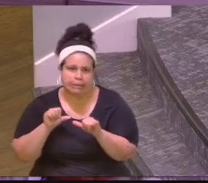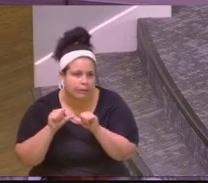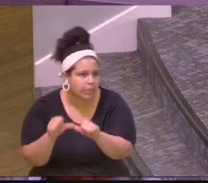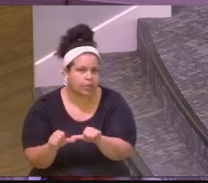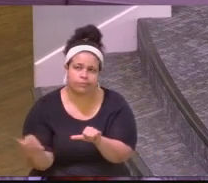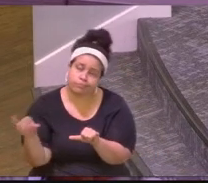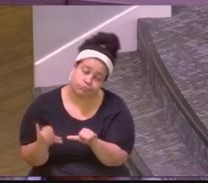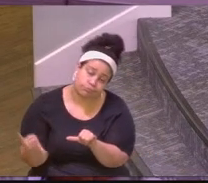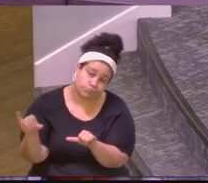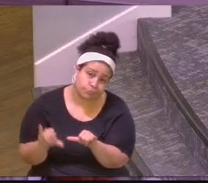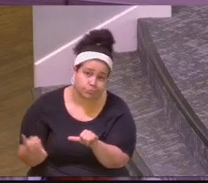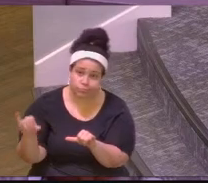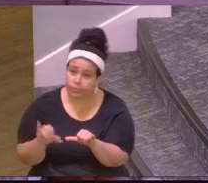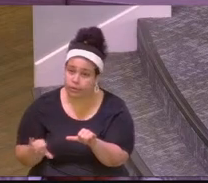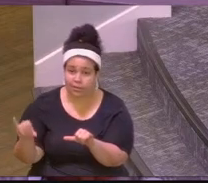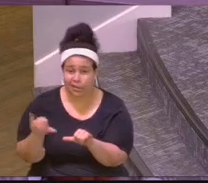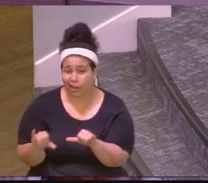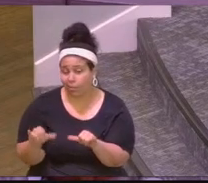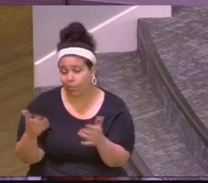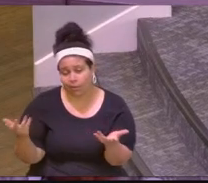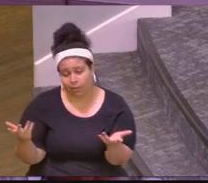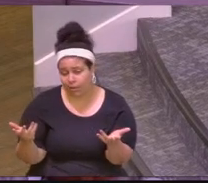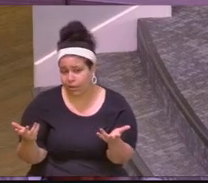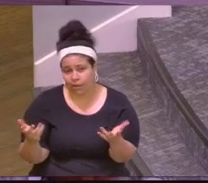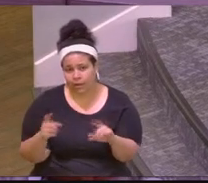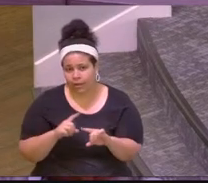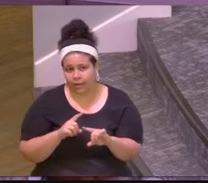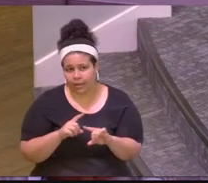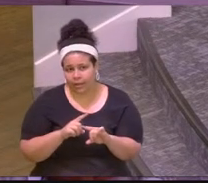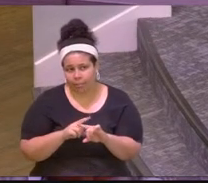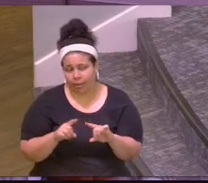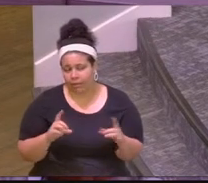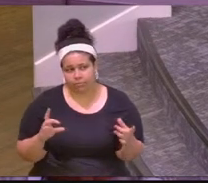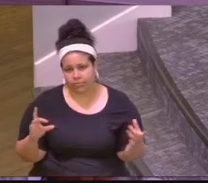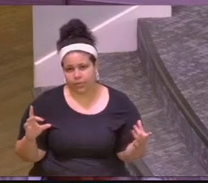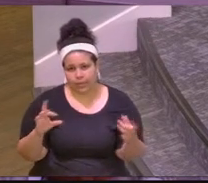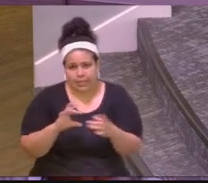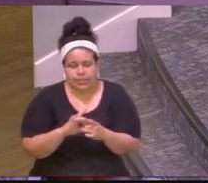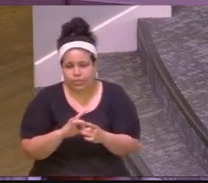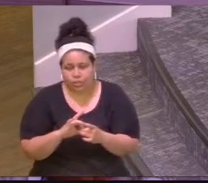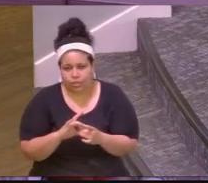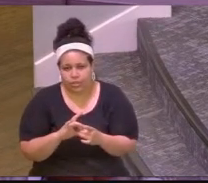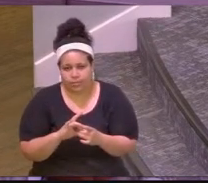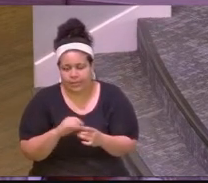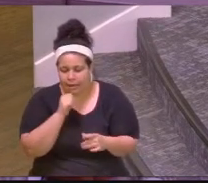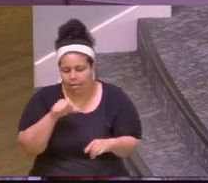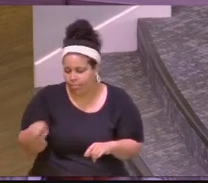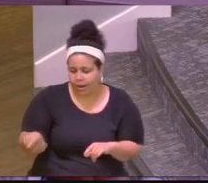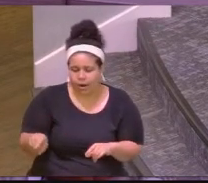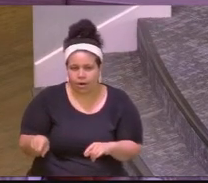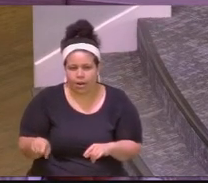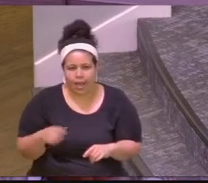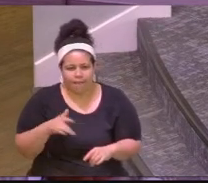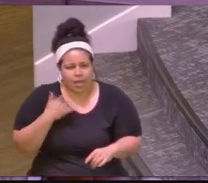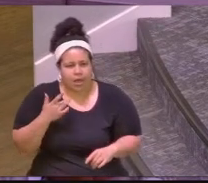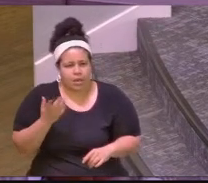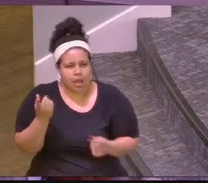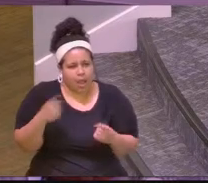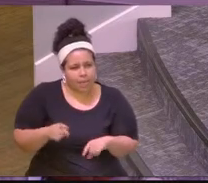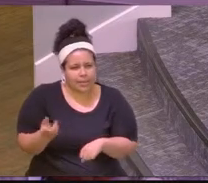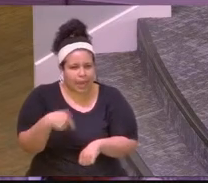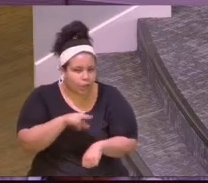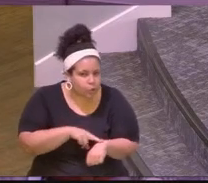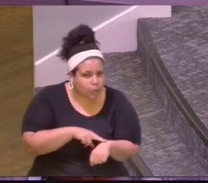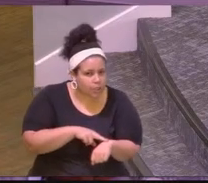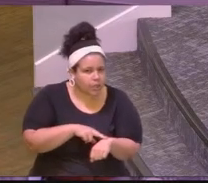with the relationship thing. I think it happens organically when we are moving in the same direction for the